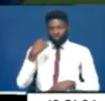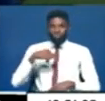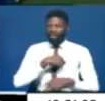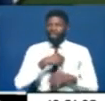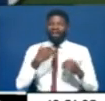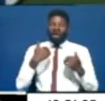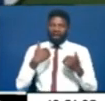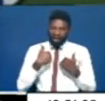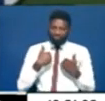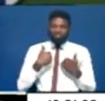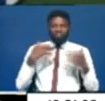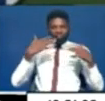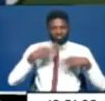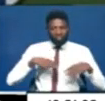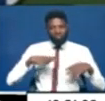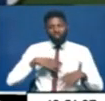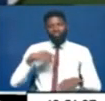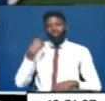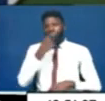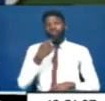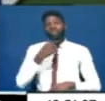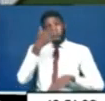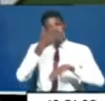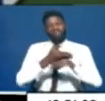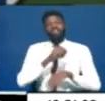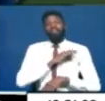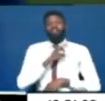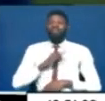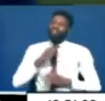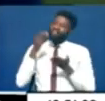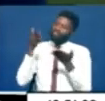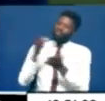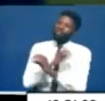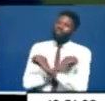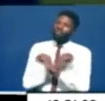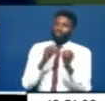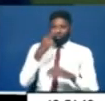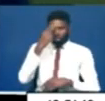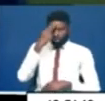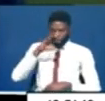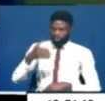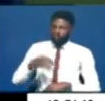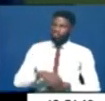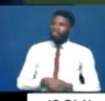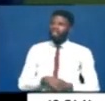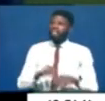in the payroll of Narok County, people who are not there. There is also mismatching,